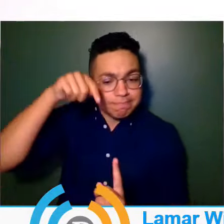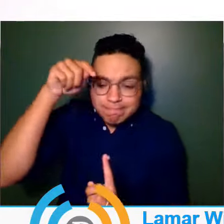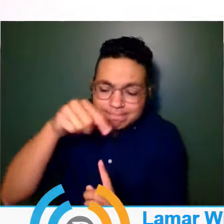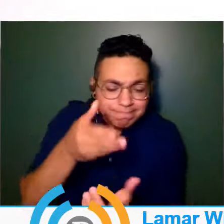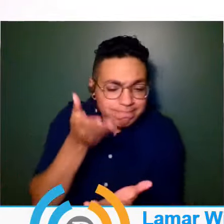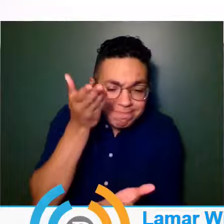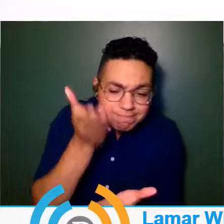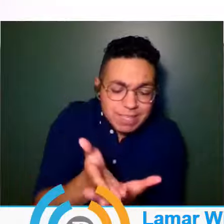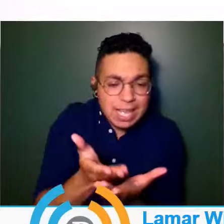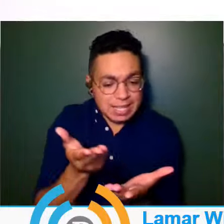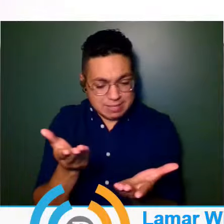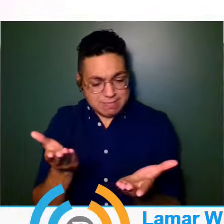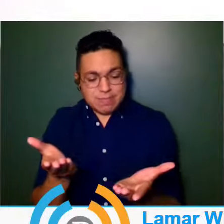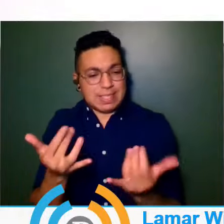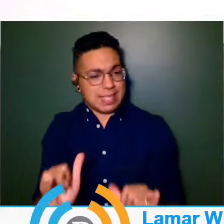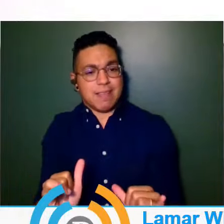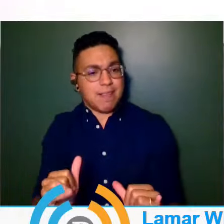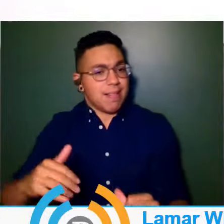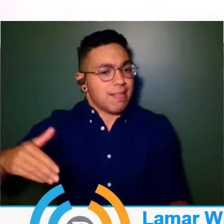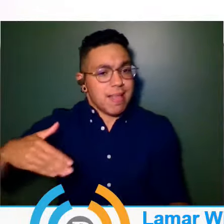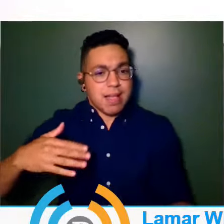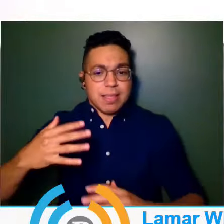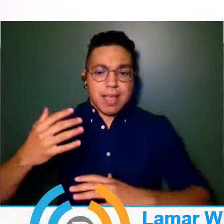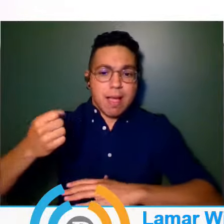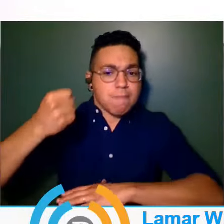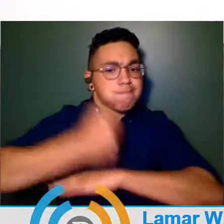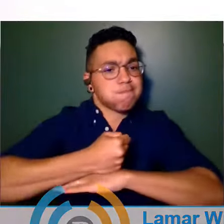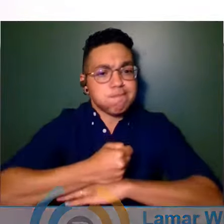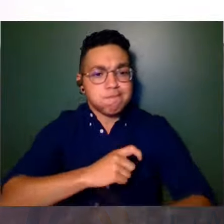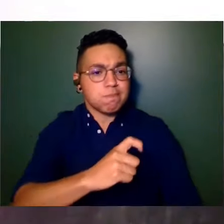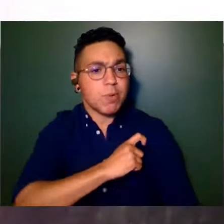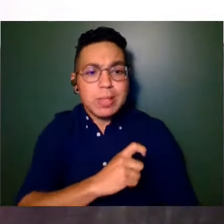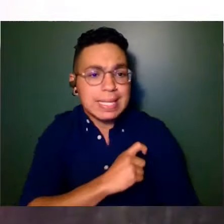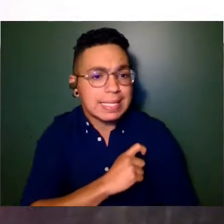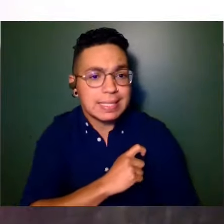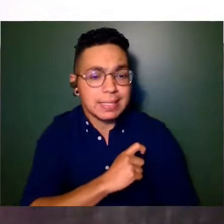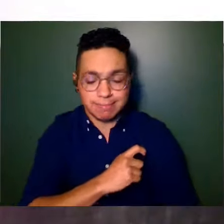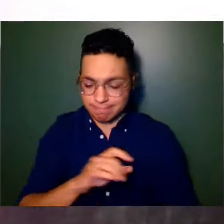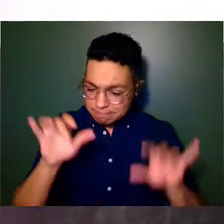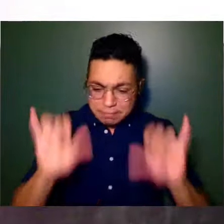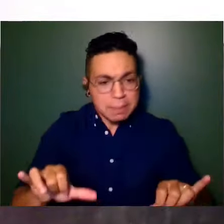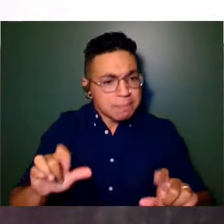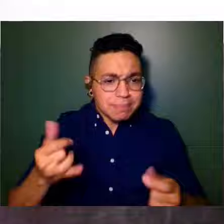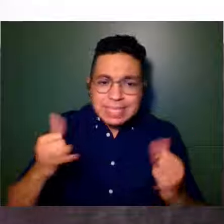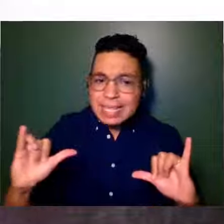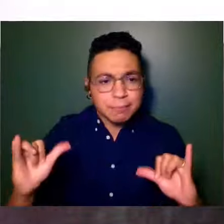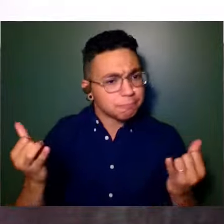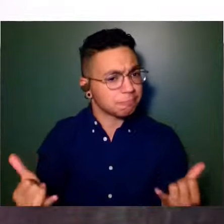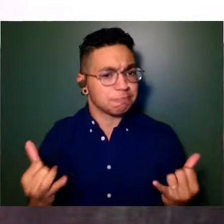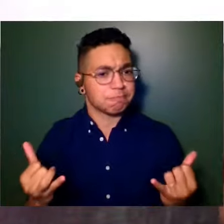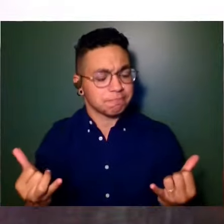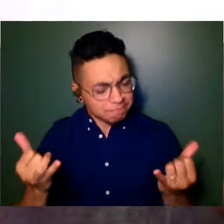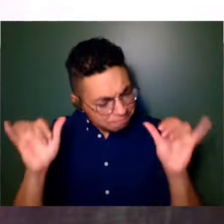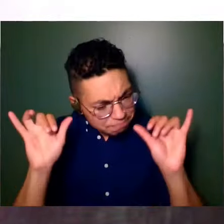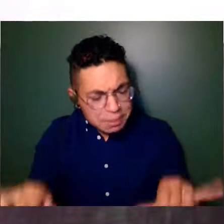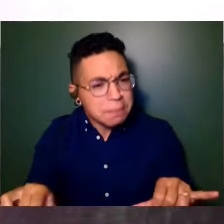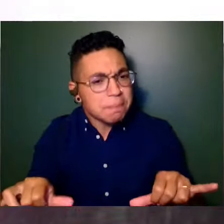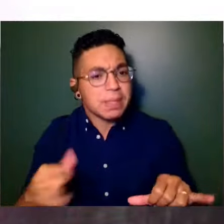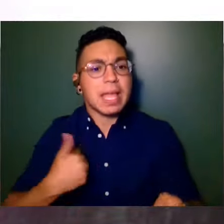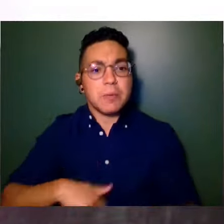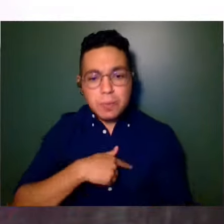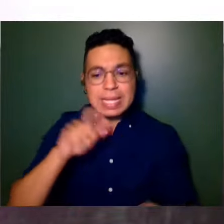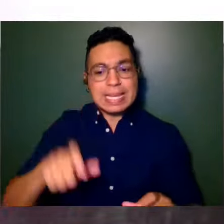have not abolished policing as it stands right now. And we need to start to rethink